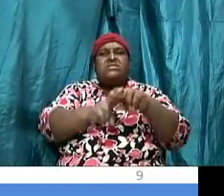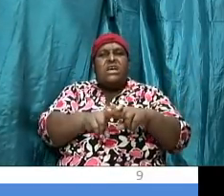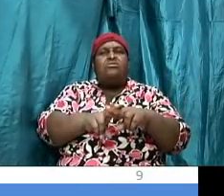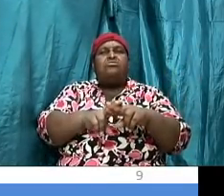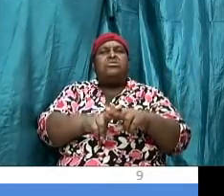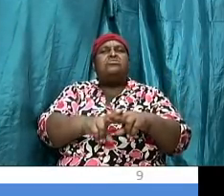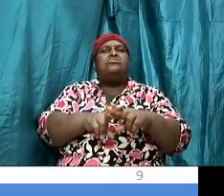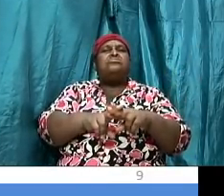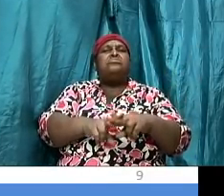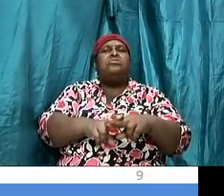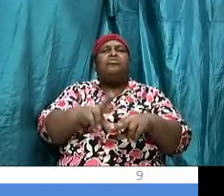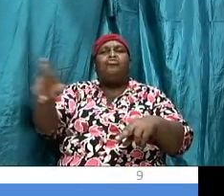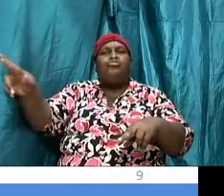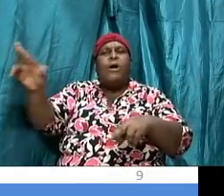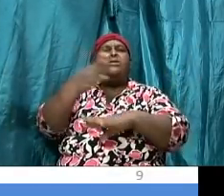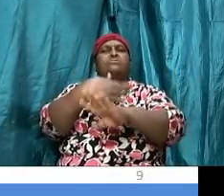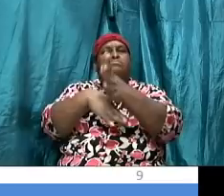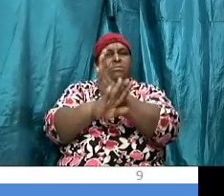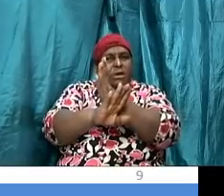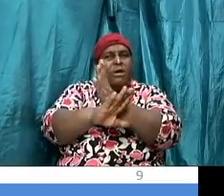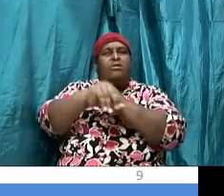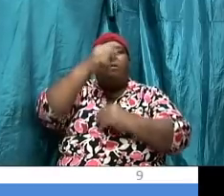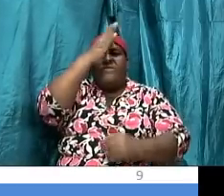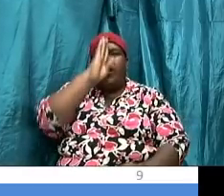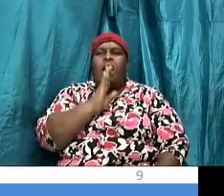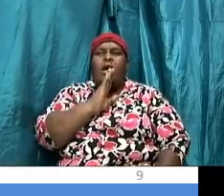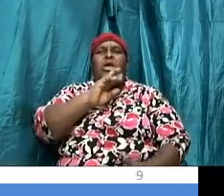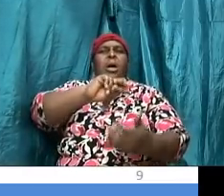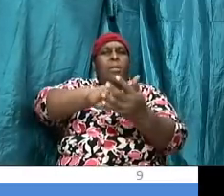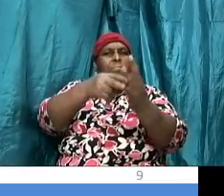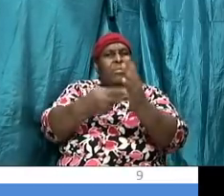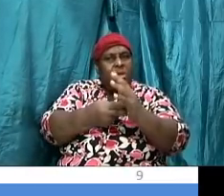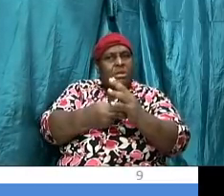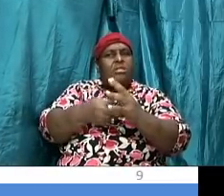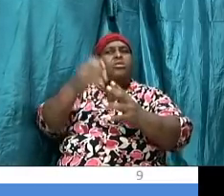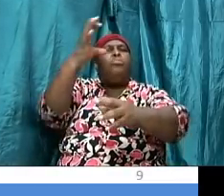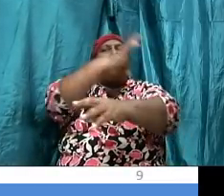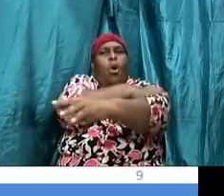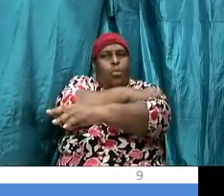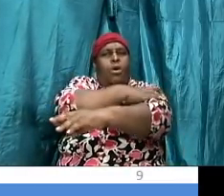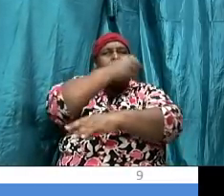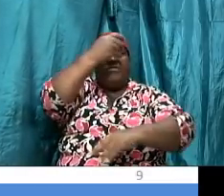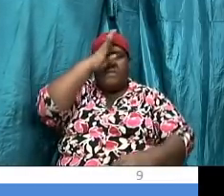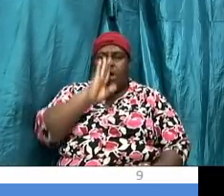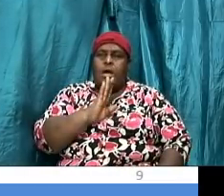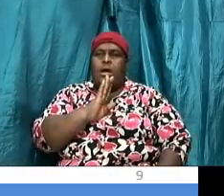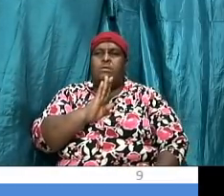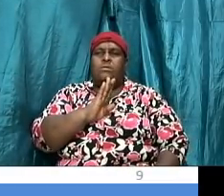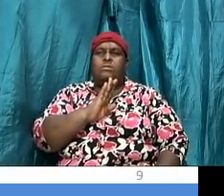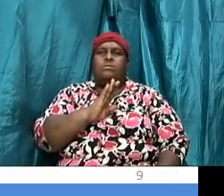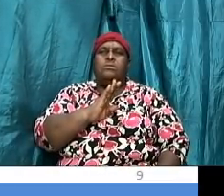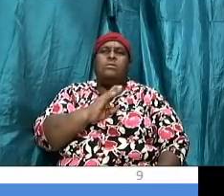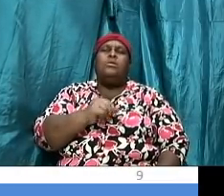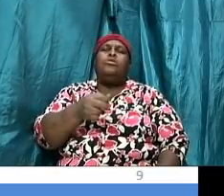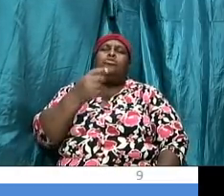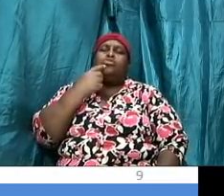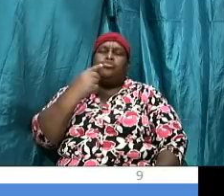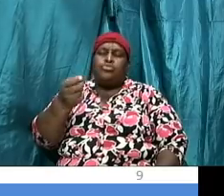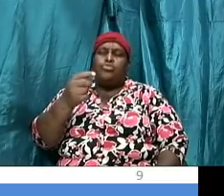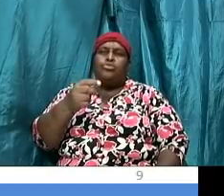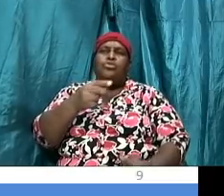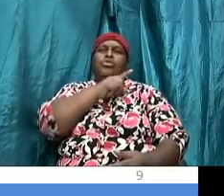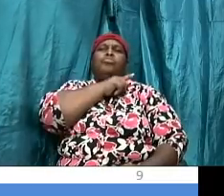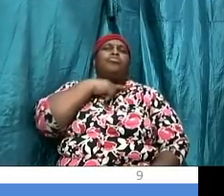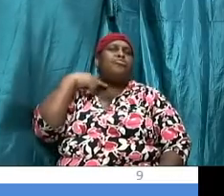hand of God. So it shows the contrast, firstly, between the priest and Jesus